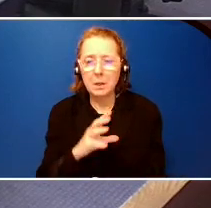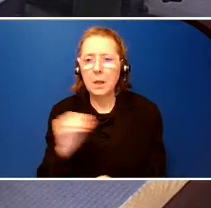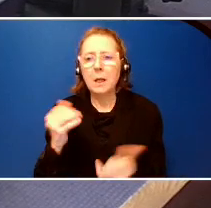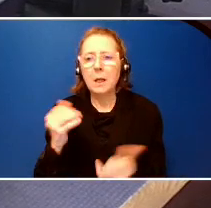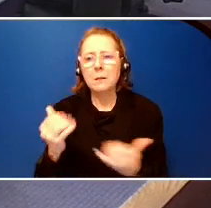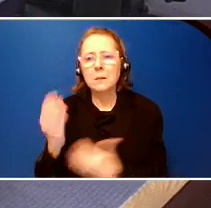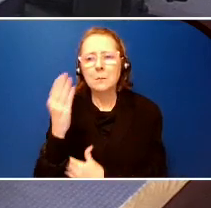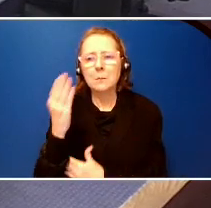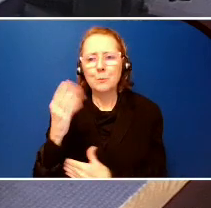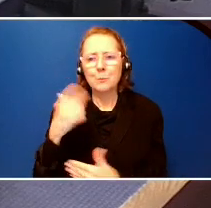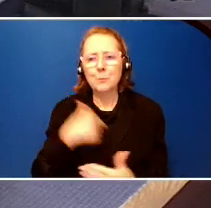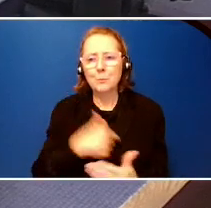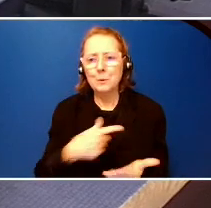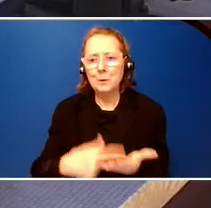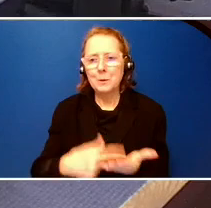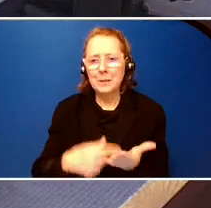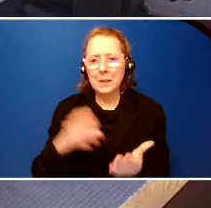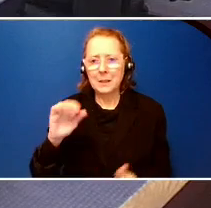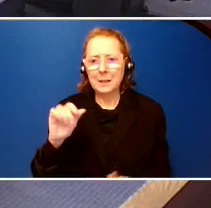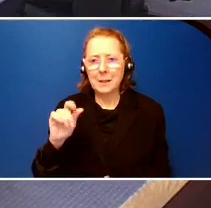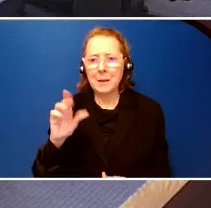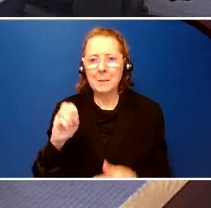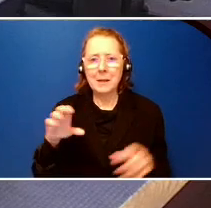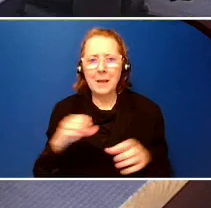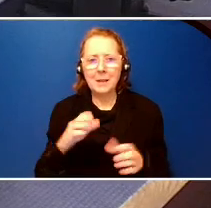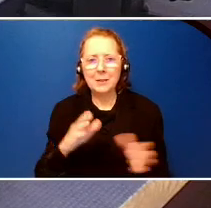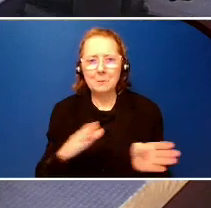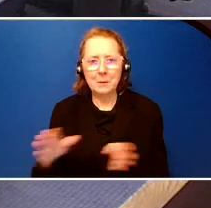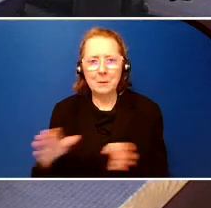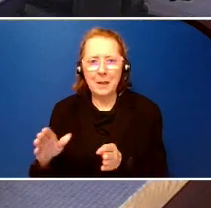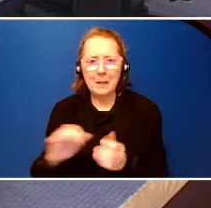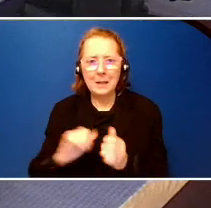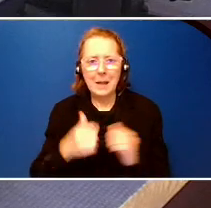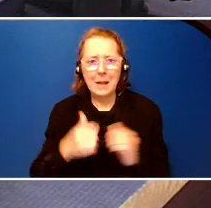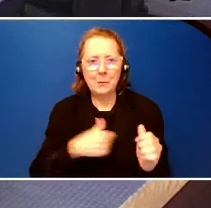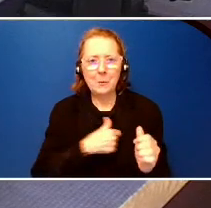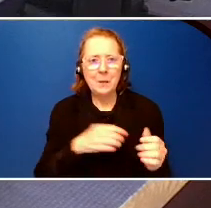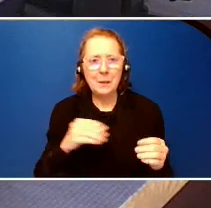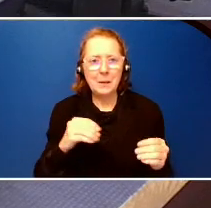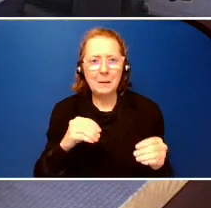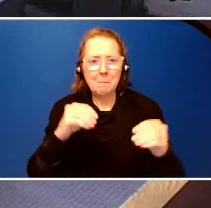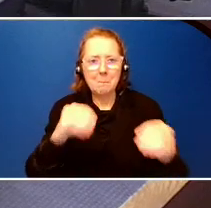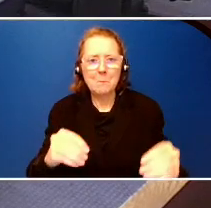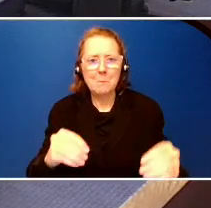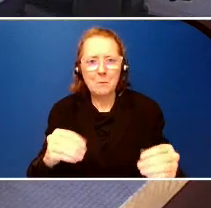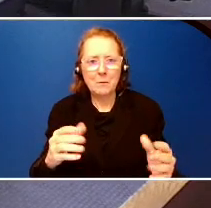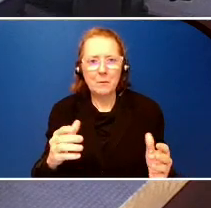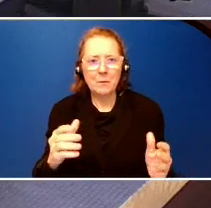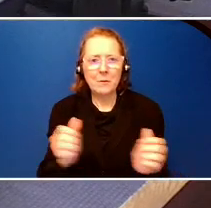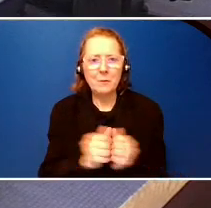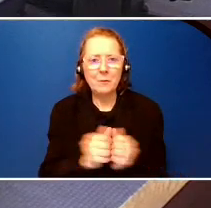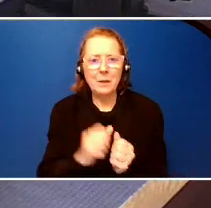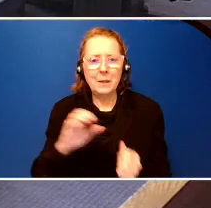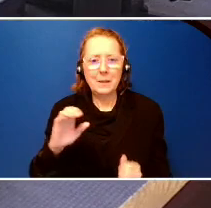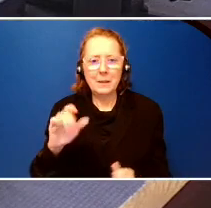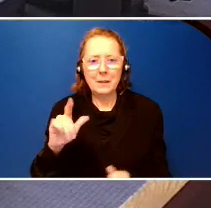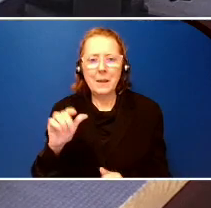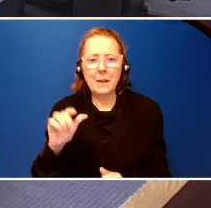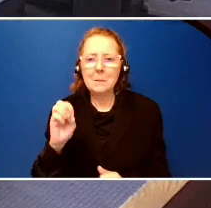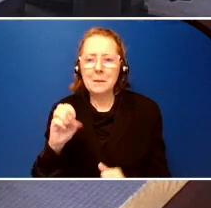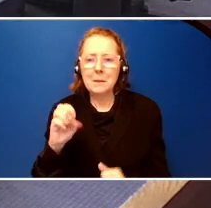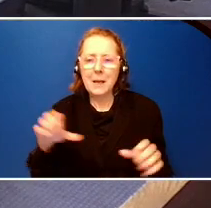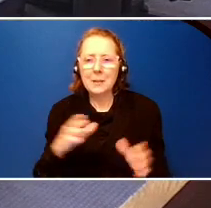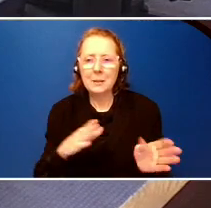were talking about our climate action plan and how we move forward with our climate action plan. And safer streets